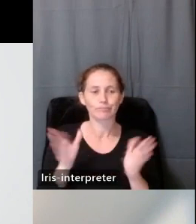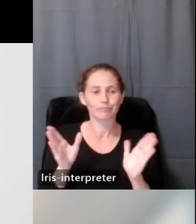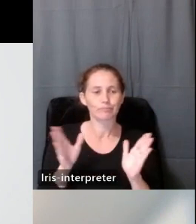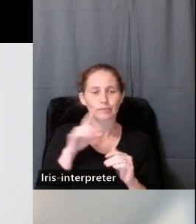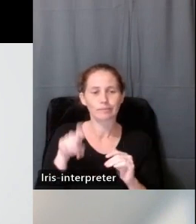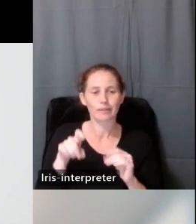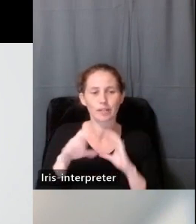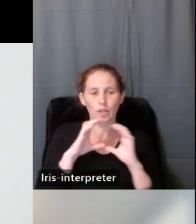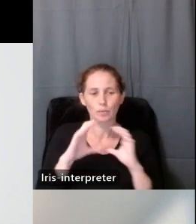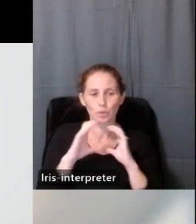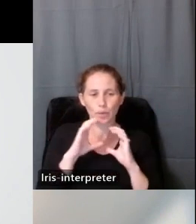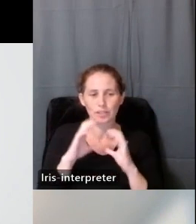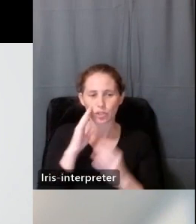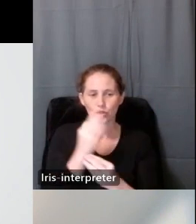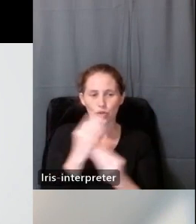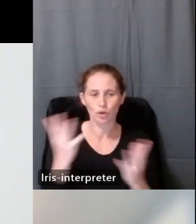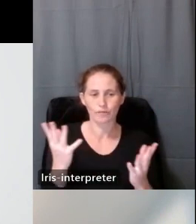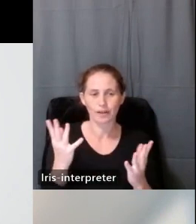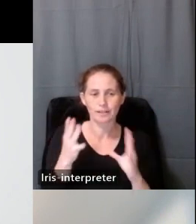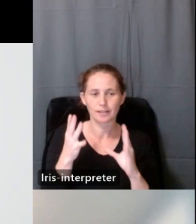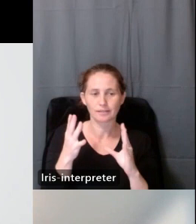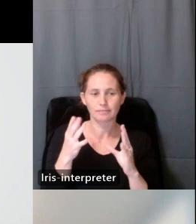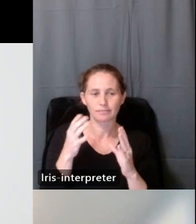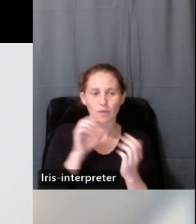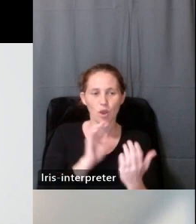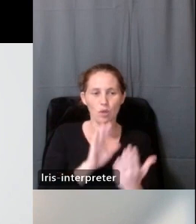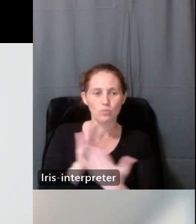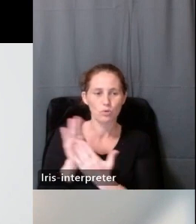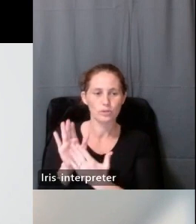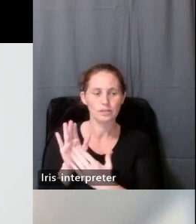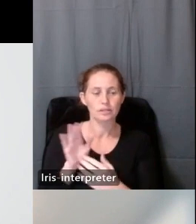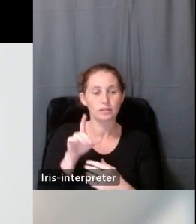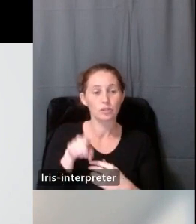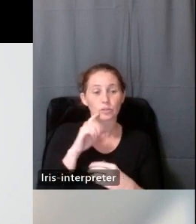necessary communication and notification methods that